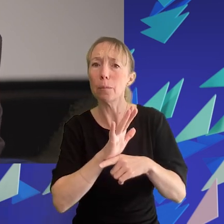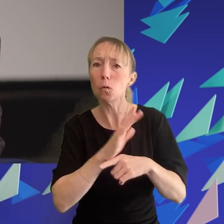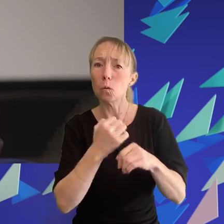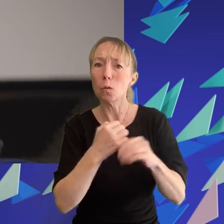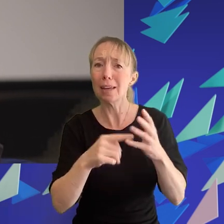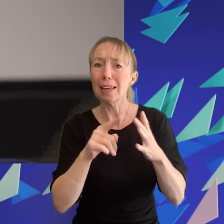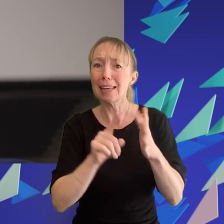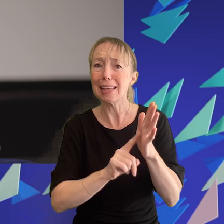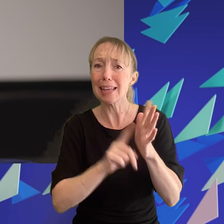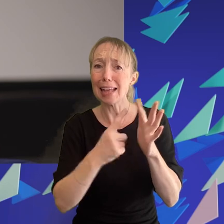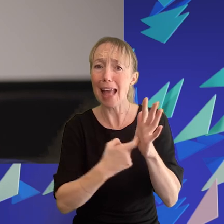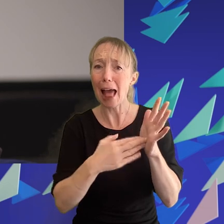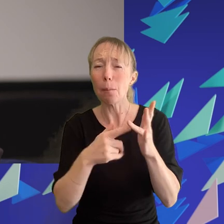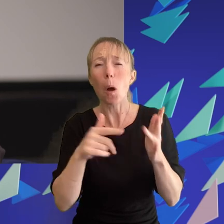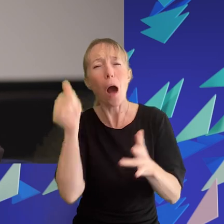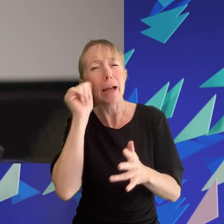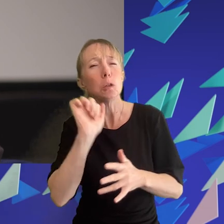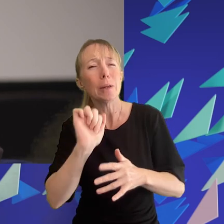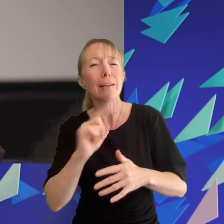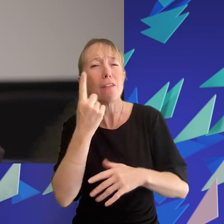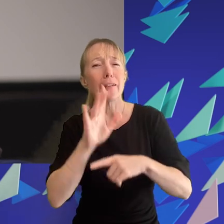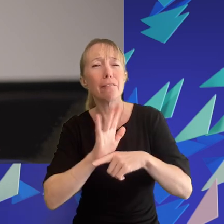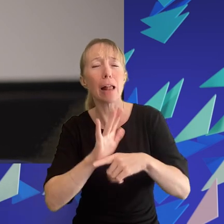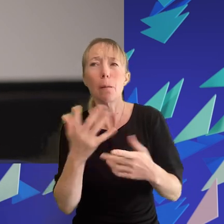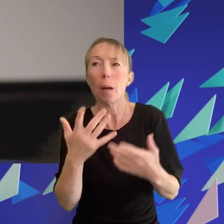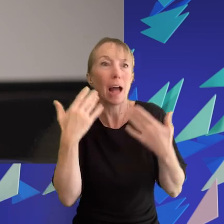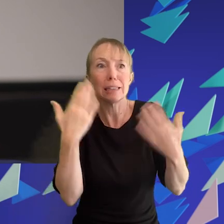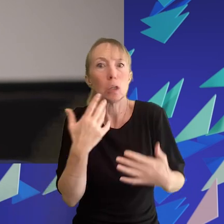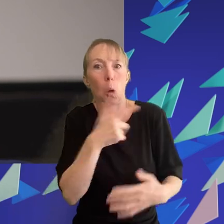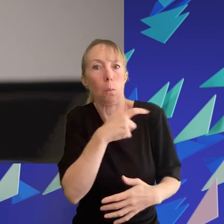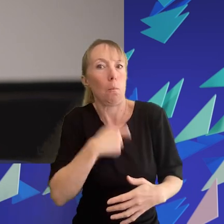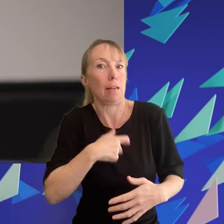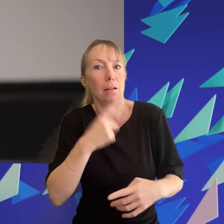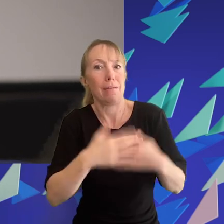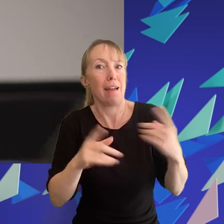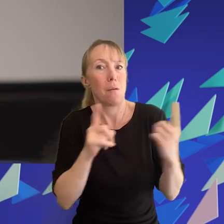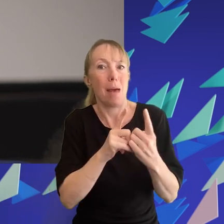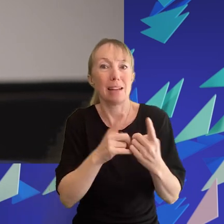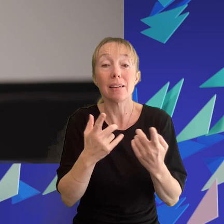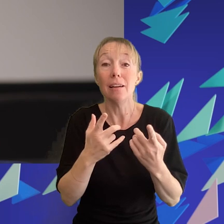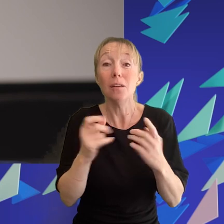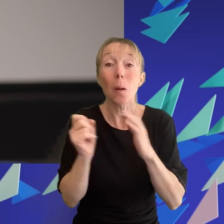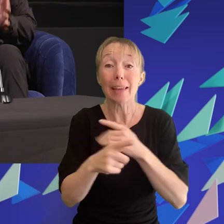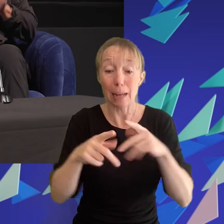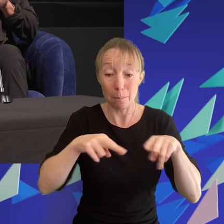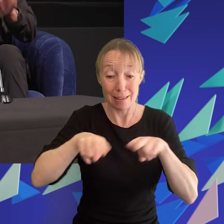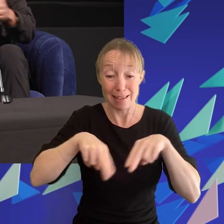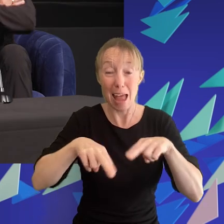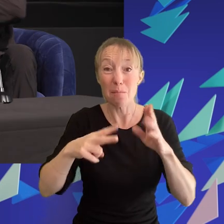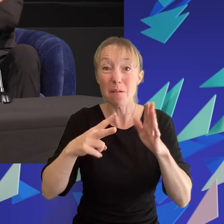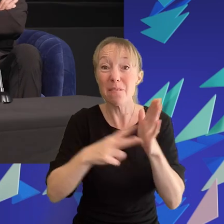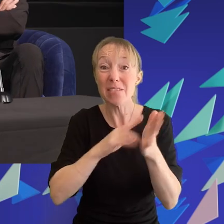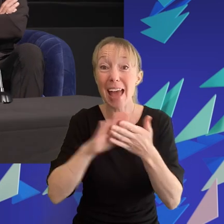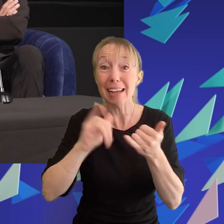know him personally. So he sent a VHS at that time. We were seeing VHS. Probably young guys doesn't know what is that. The thing is